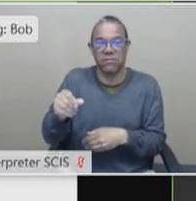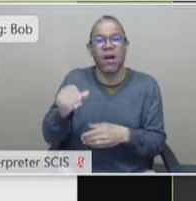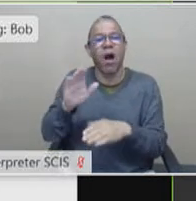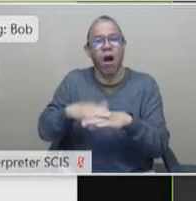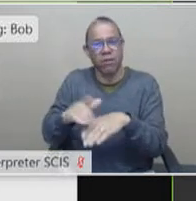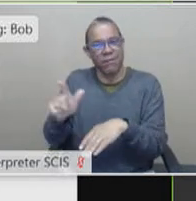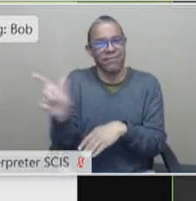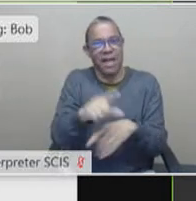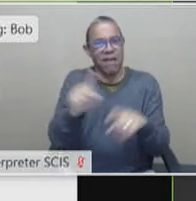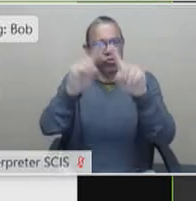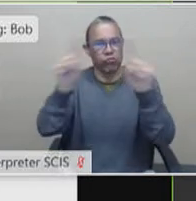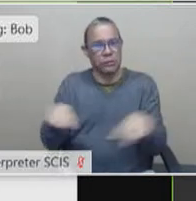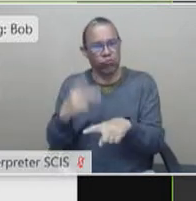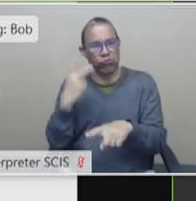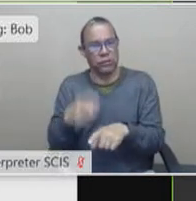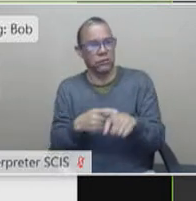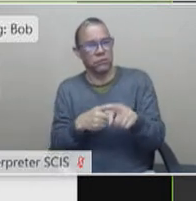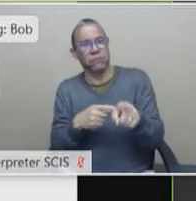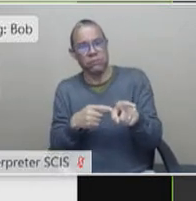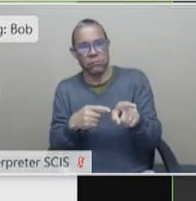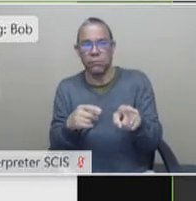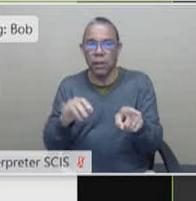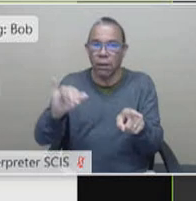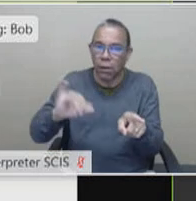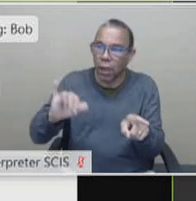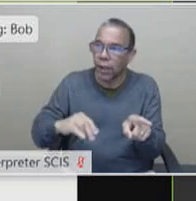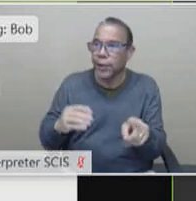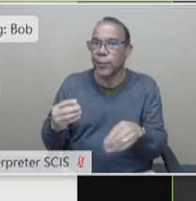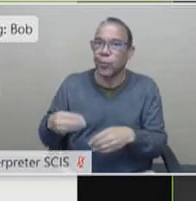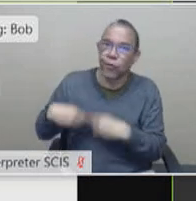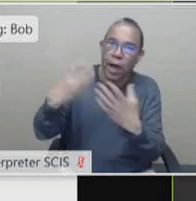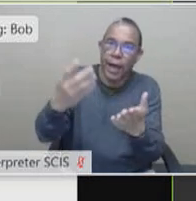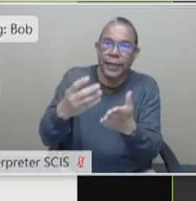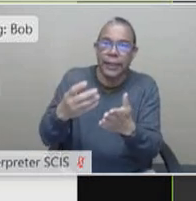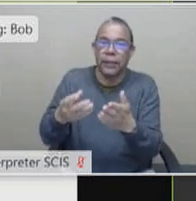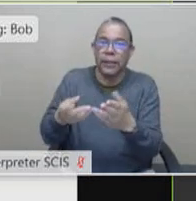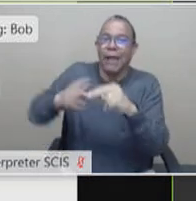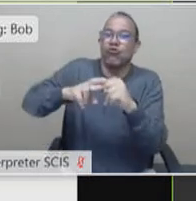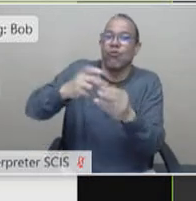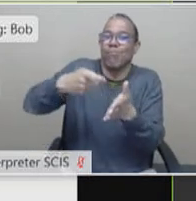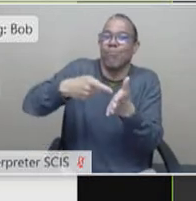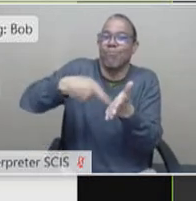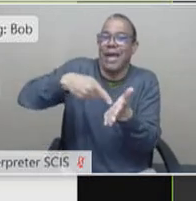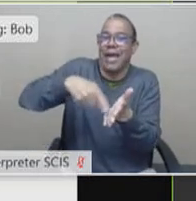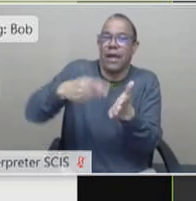screen now. Those are things like we're providing premium pay for critical staff.